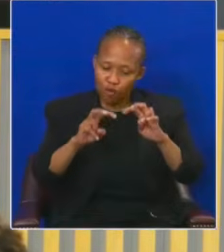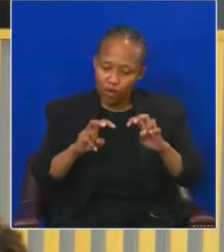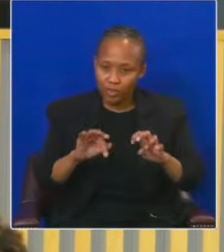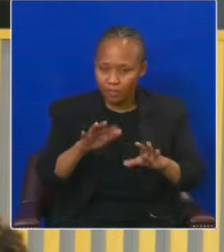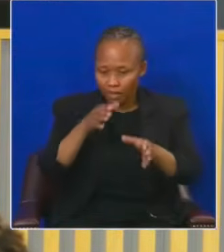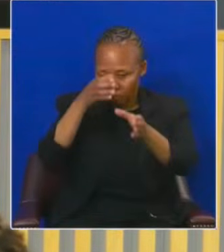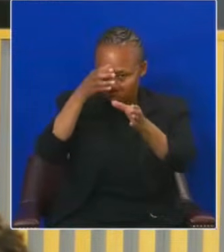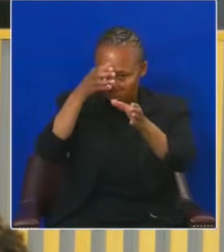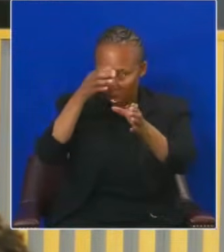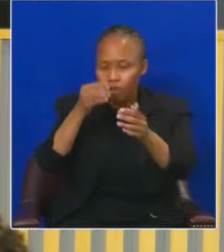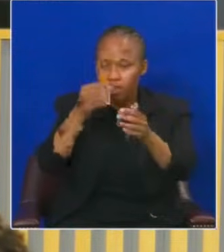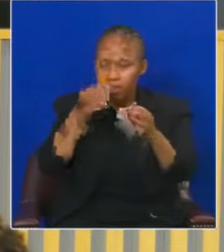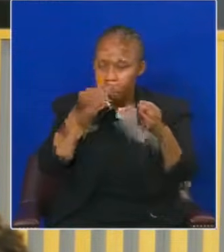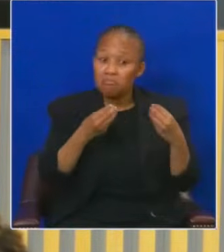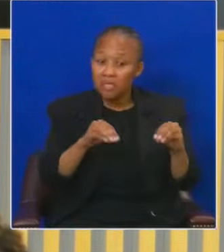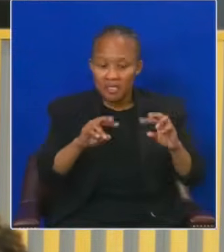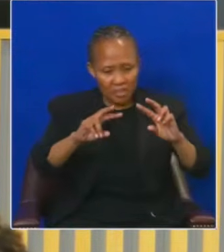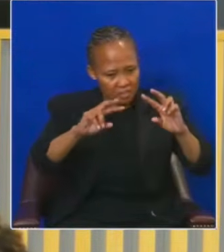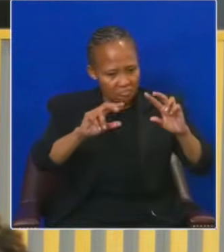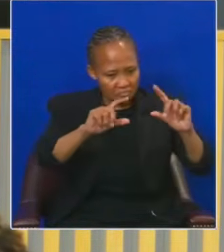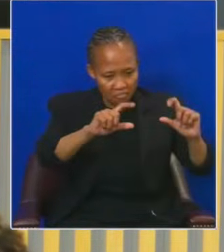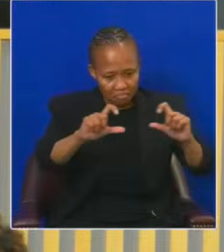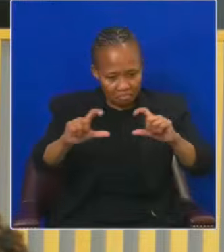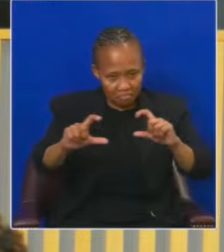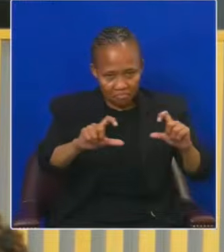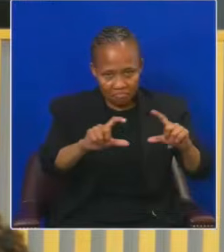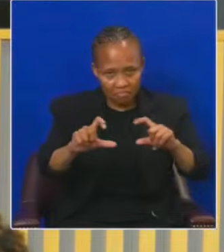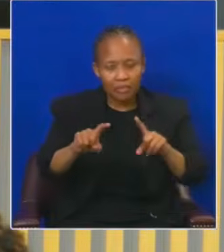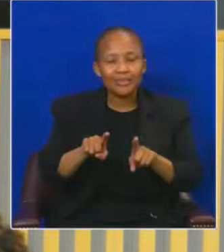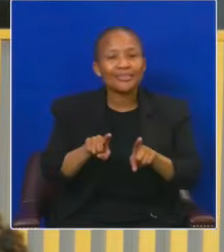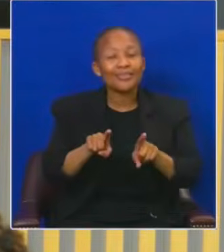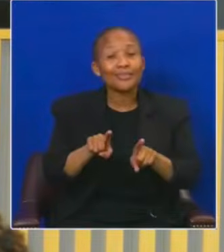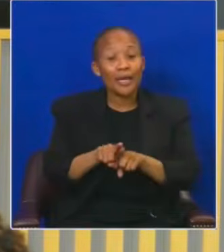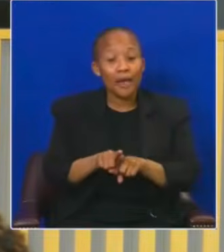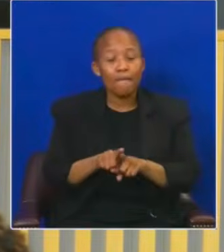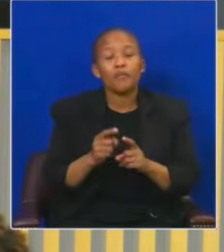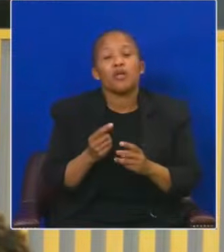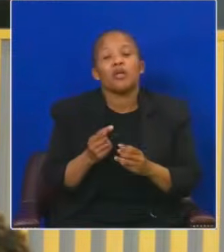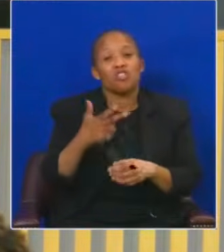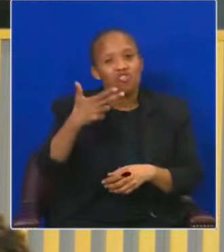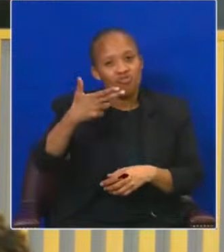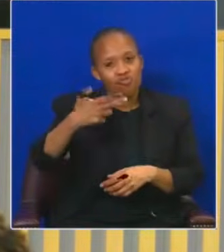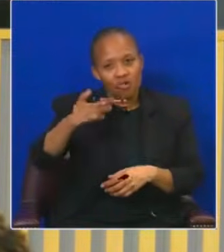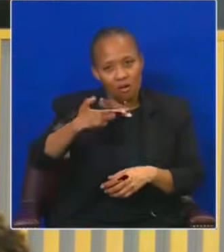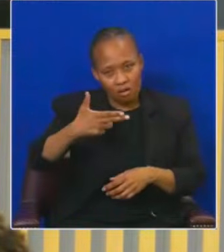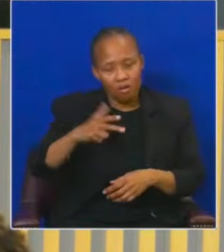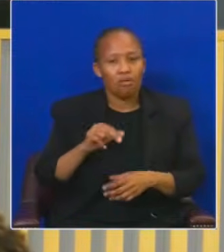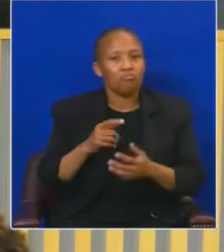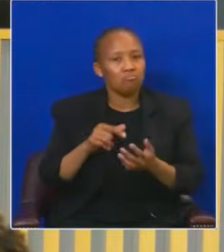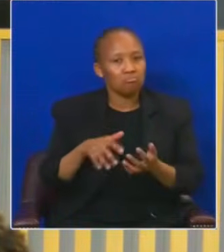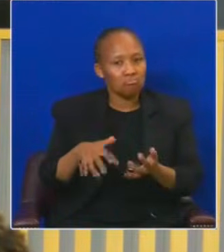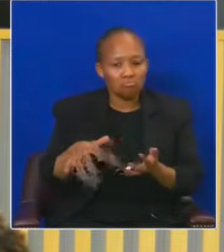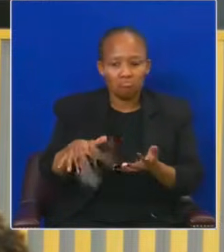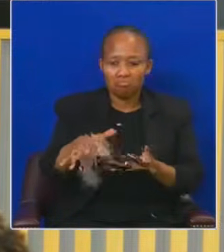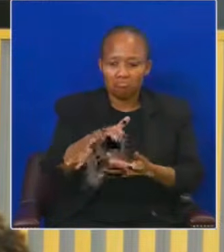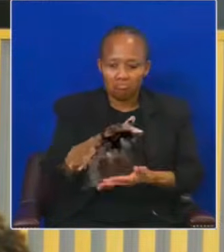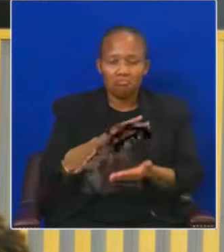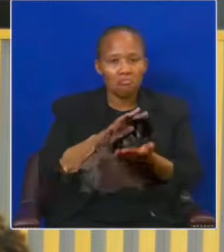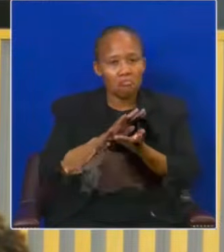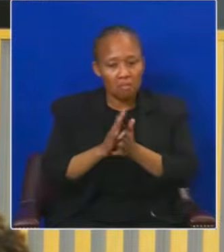and packaging the firearms,